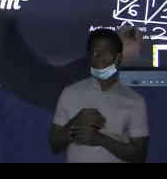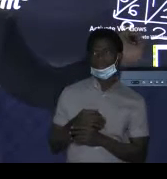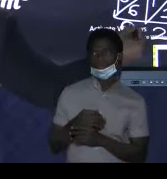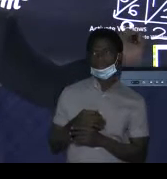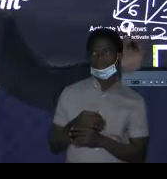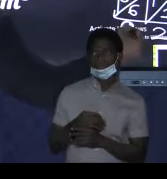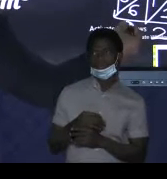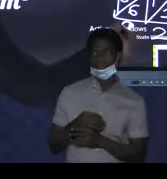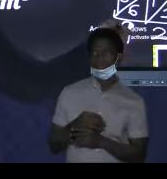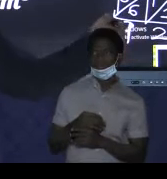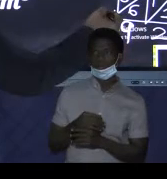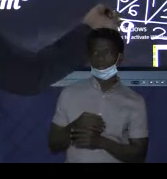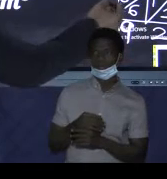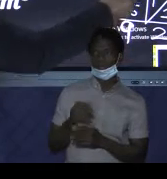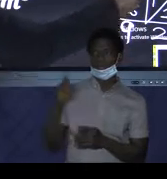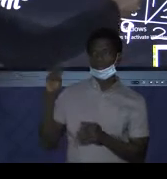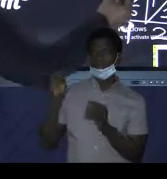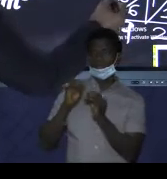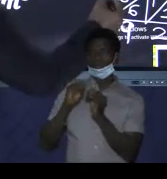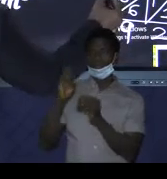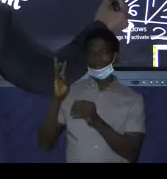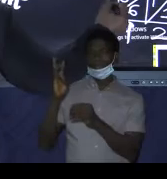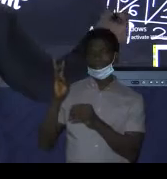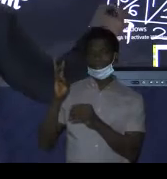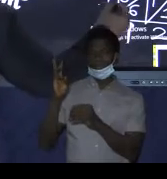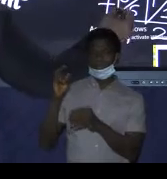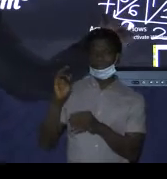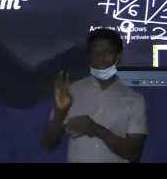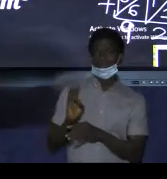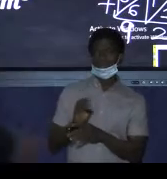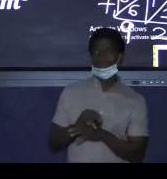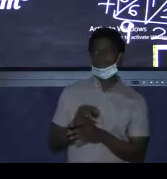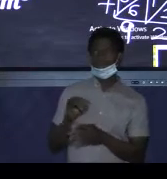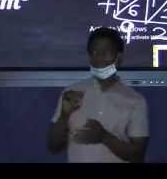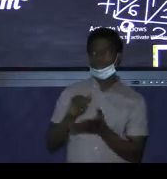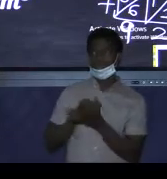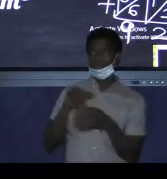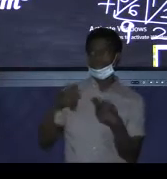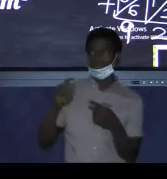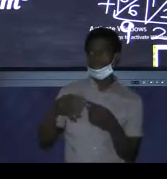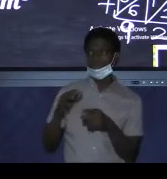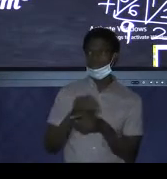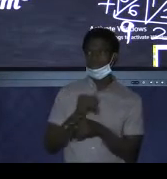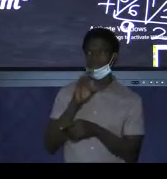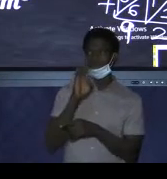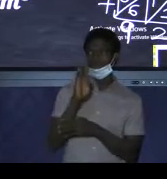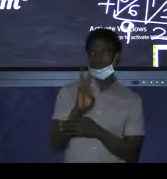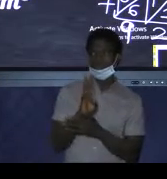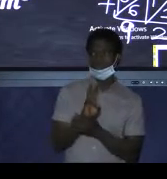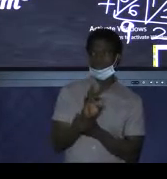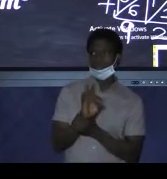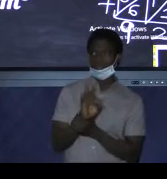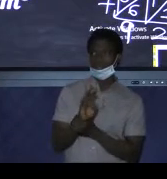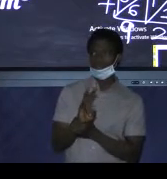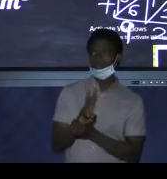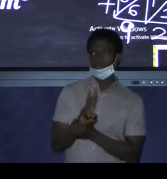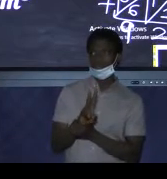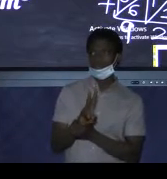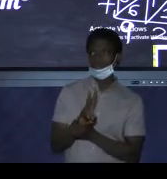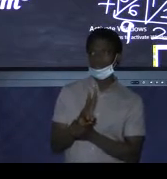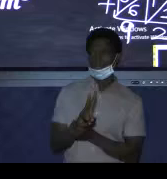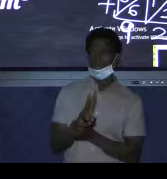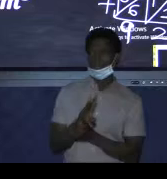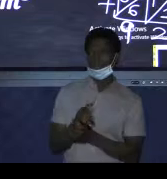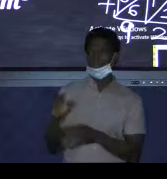6 plus 2 plus 1 is 3 plus 6 is 9. And then 1 plus 6 is 7. That's why we got 792. Then dividing that by